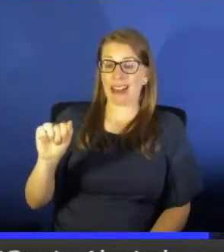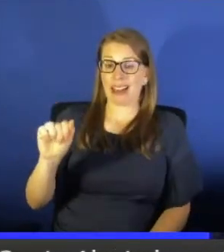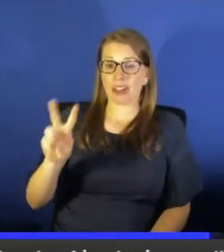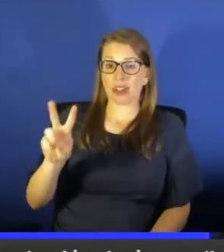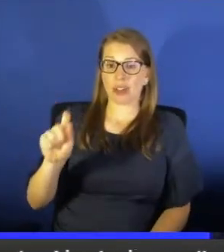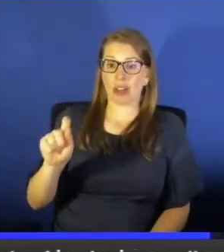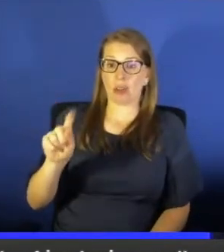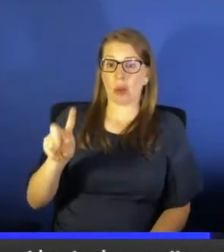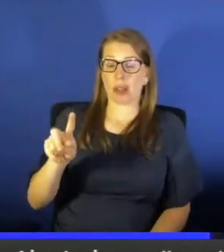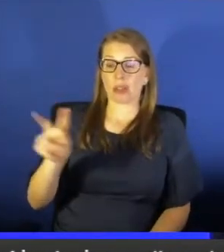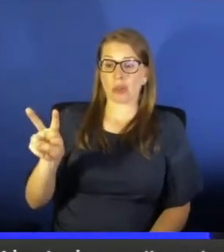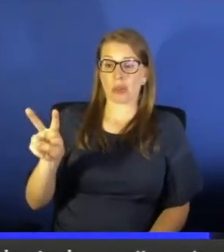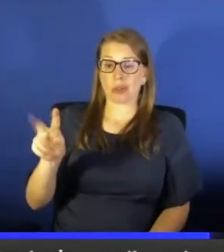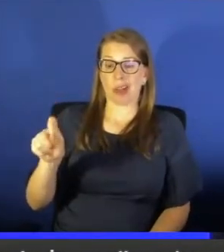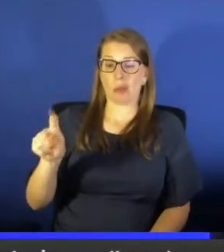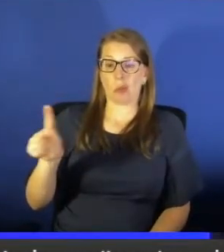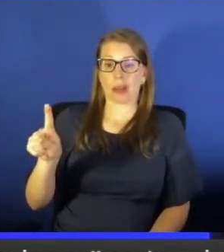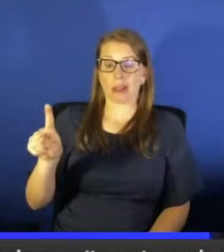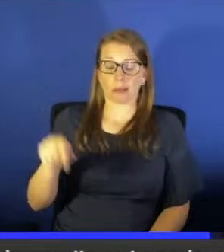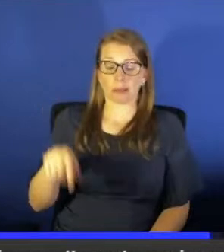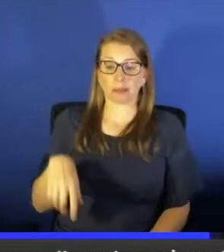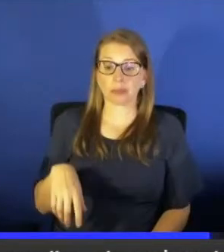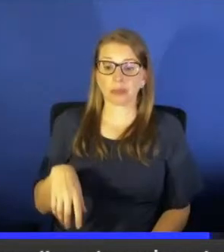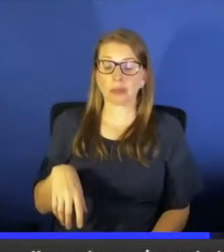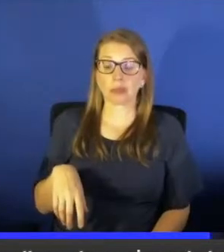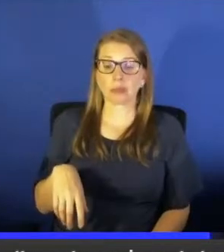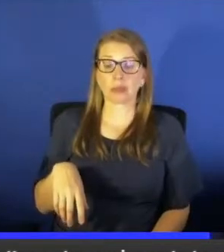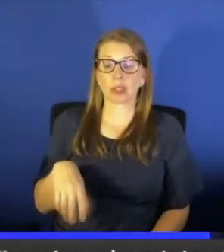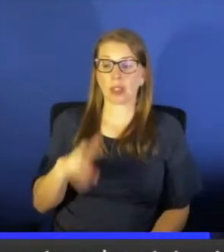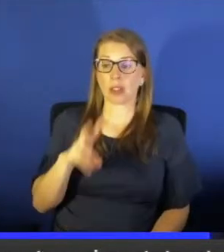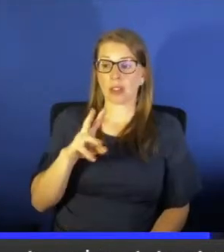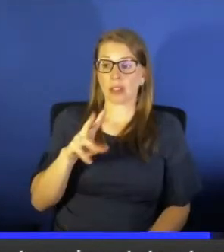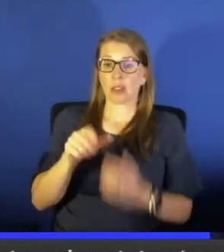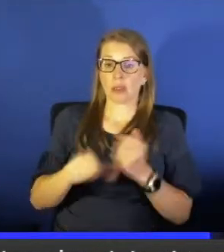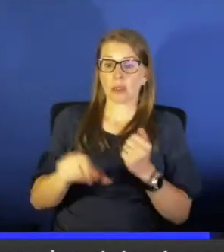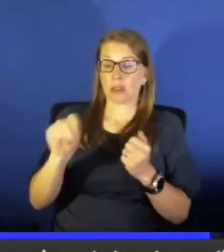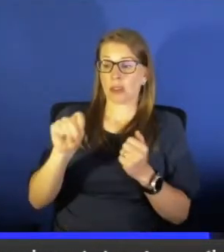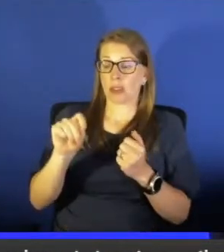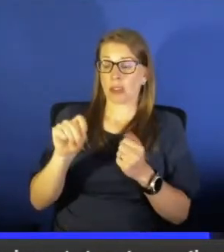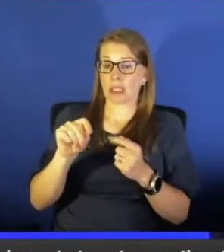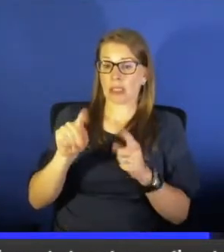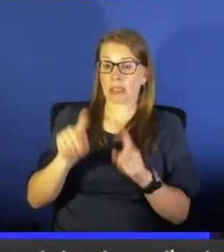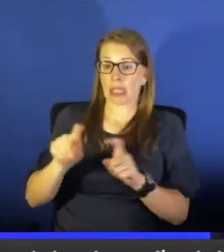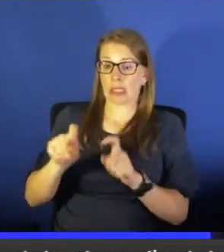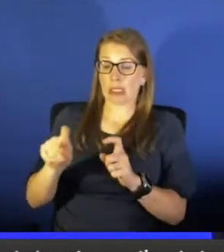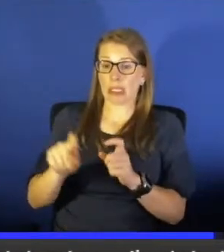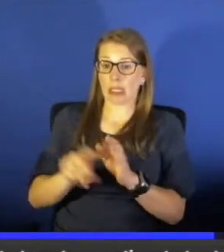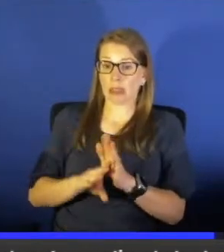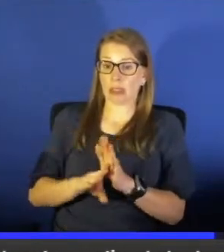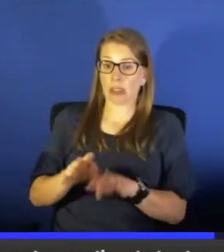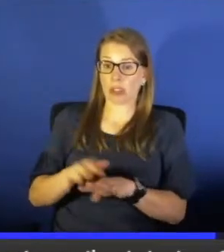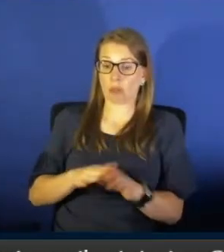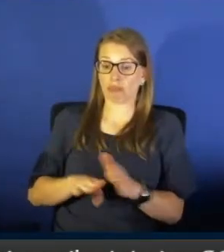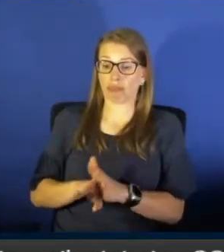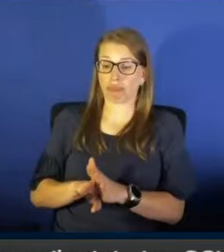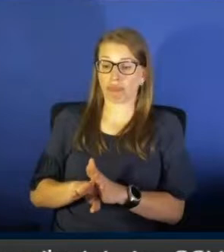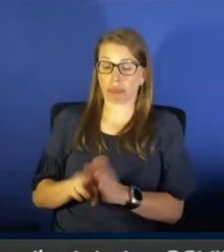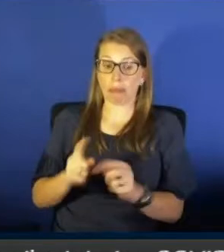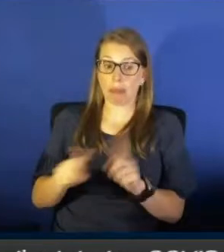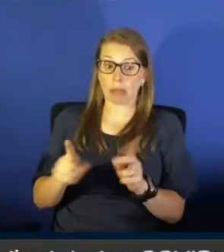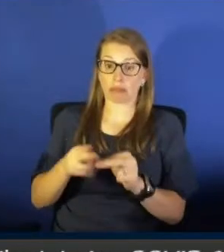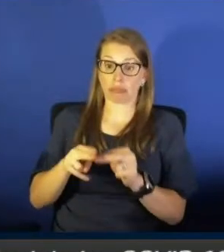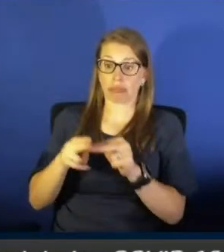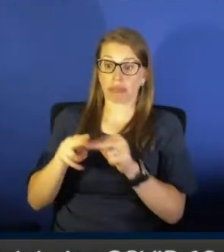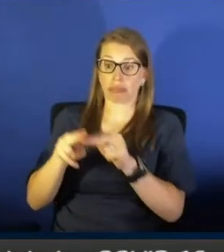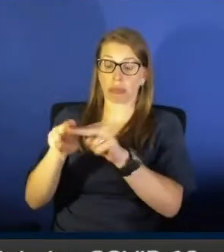BA2.12.1, but the rise in the wastewater testing is a little slower, but it is really picking up, Hawk. Yeah, and